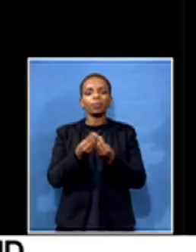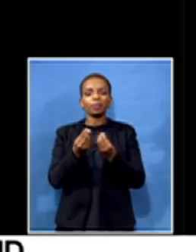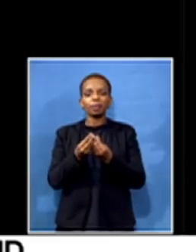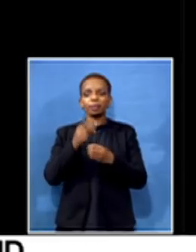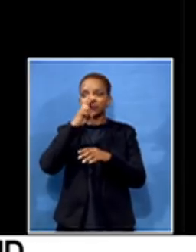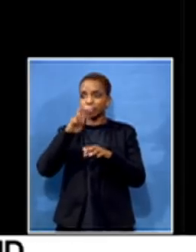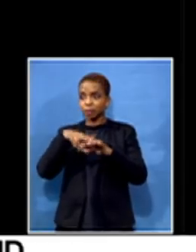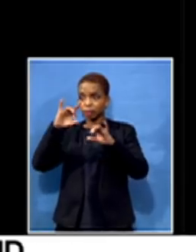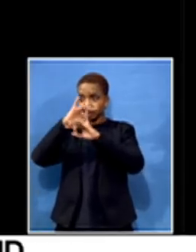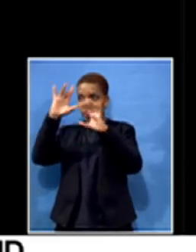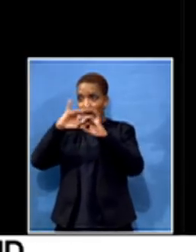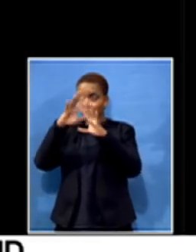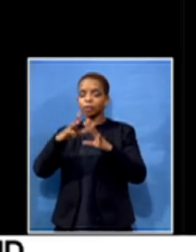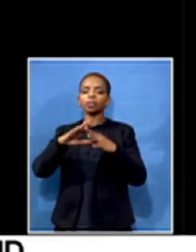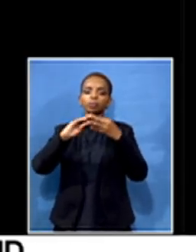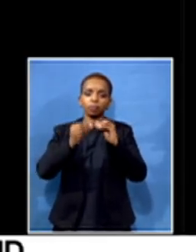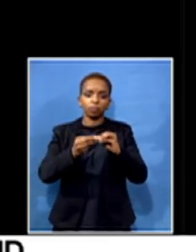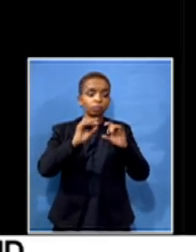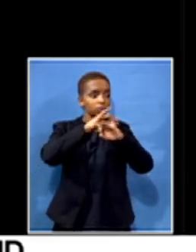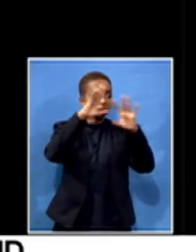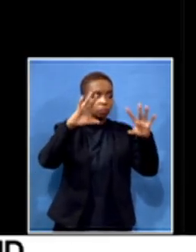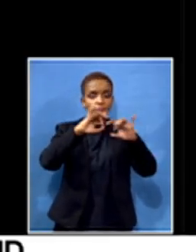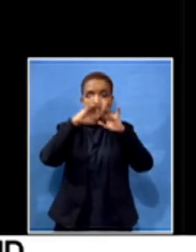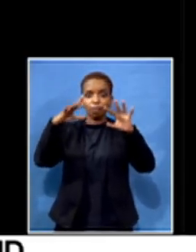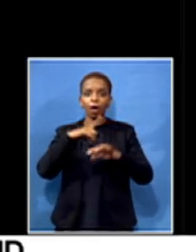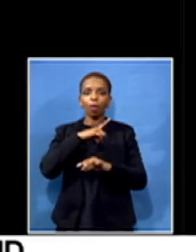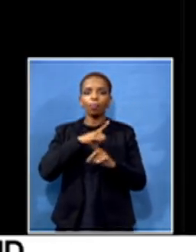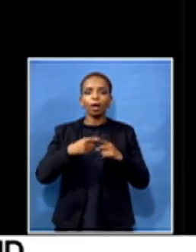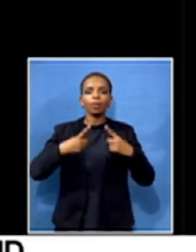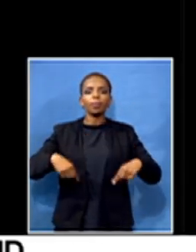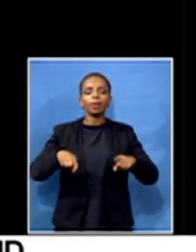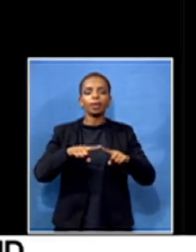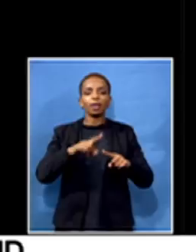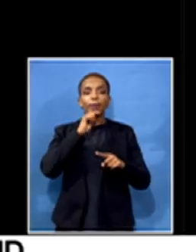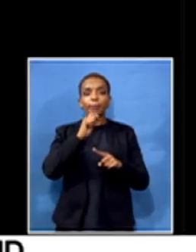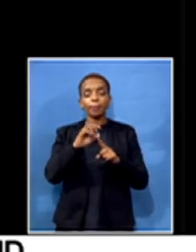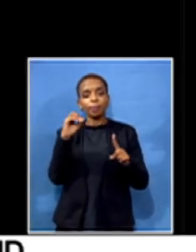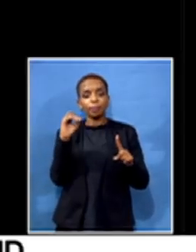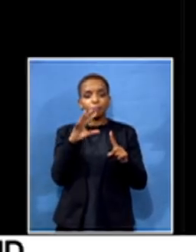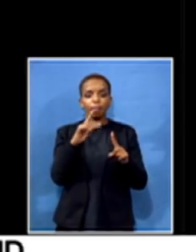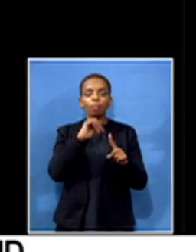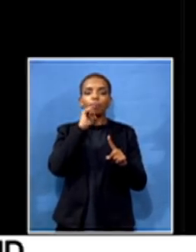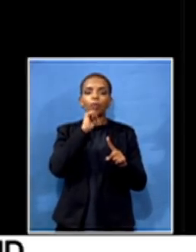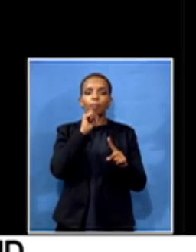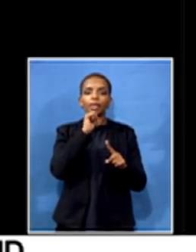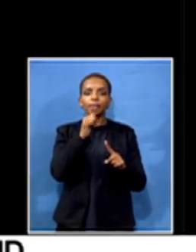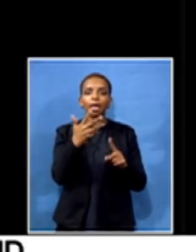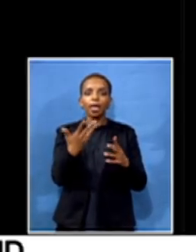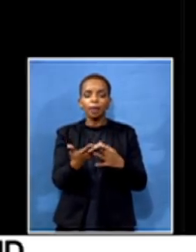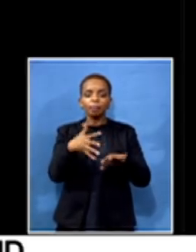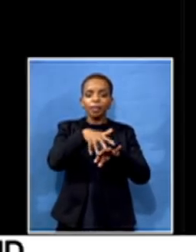that were very much exposed, whether it's in infrastructure, whether it's